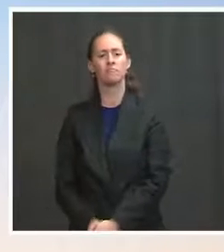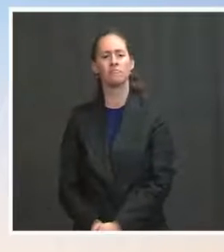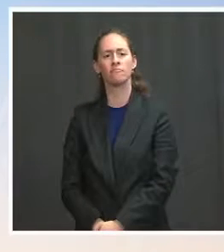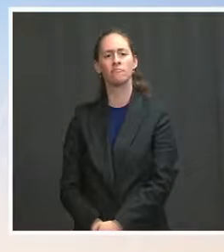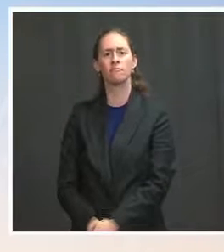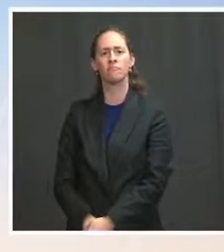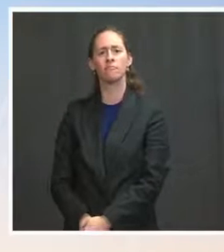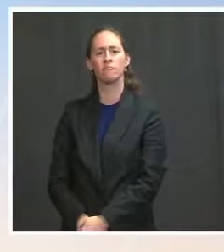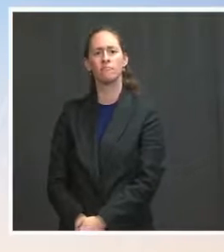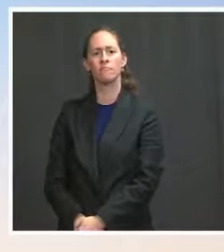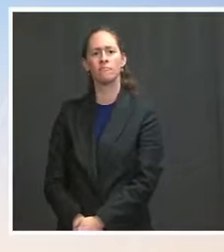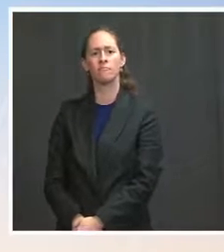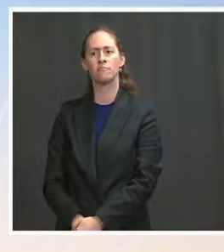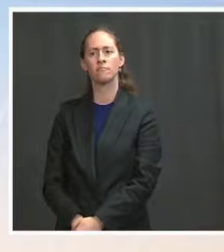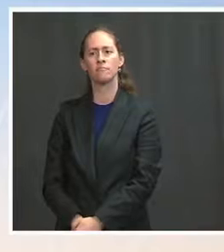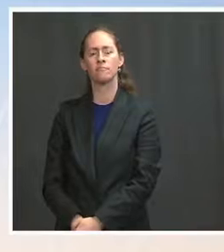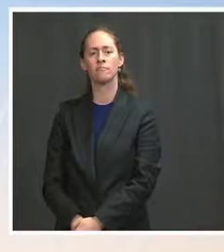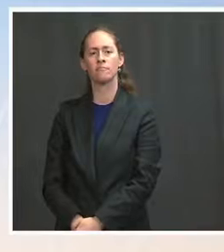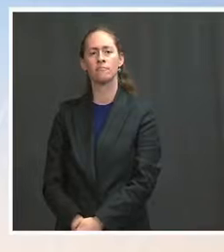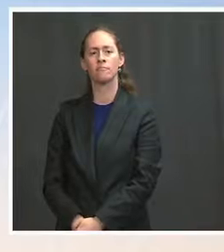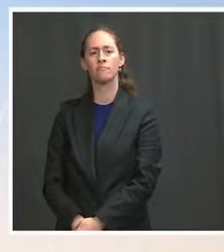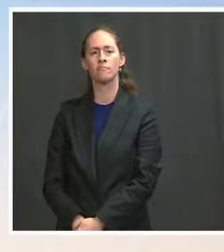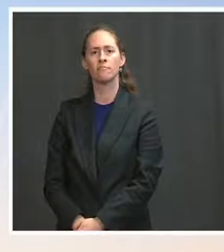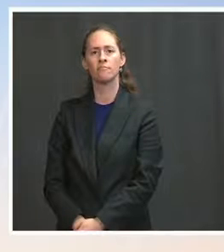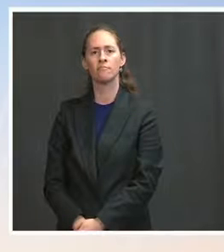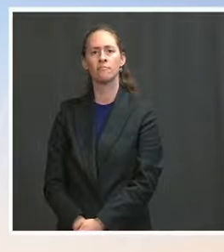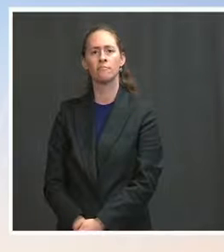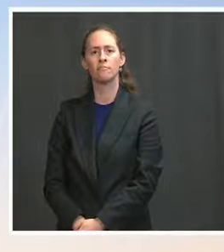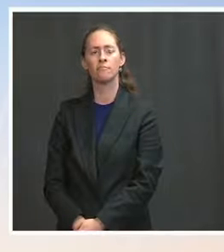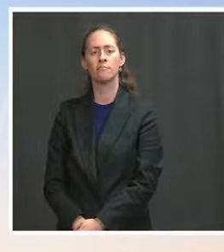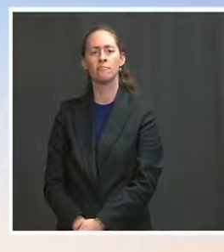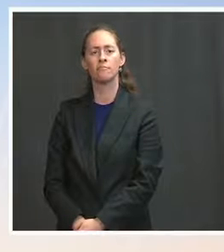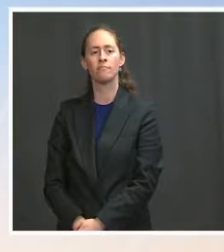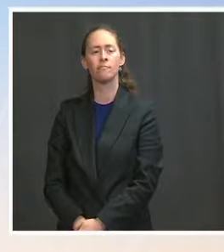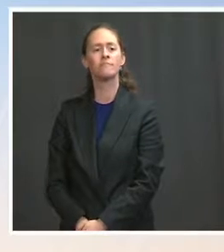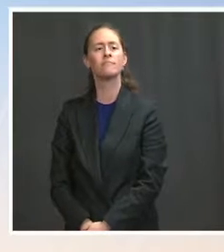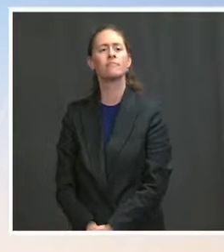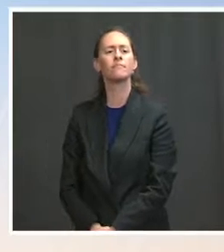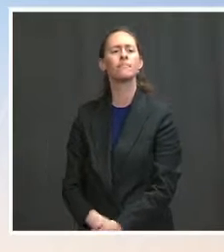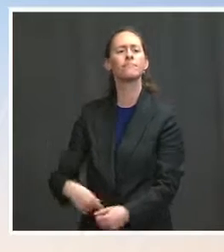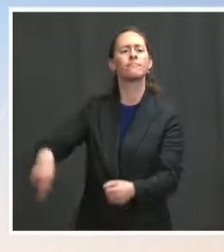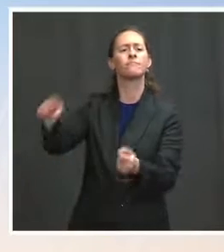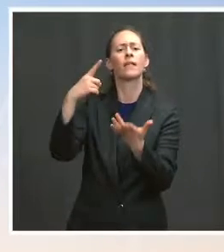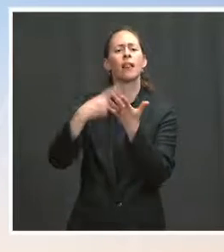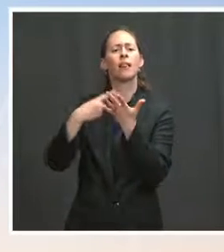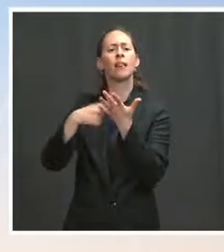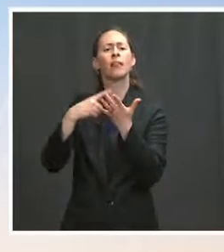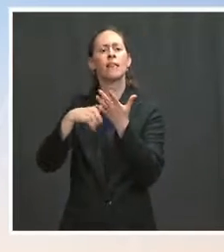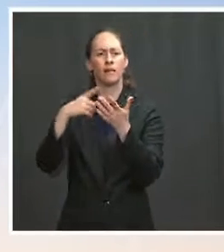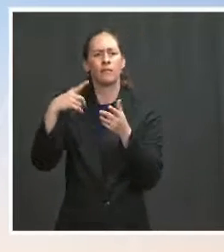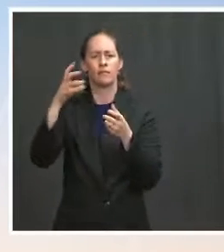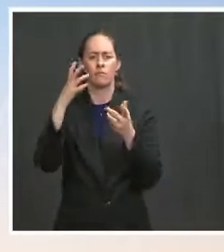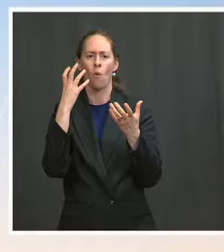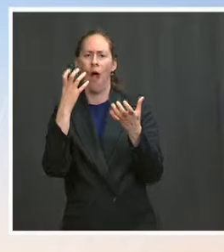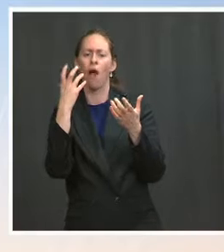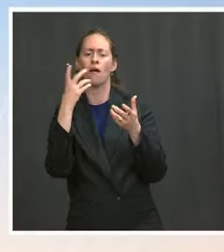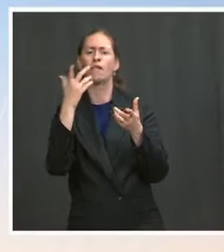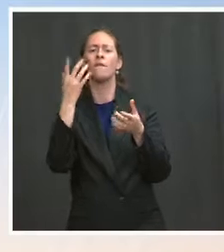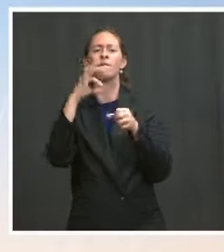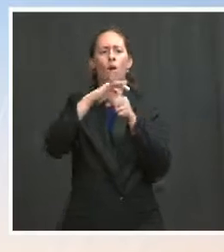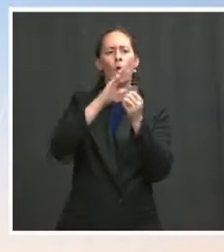Jen, Let me go to her first, and then I'll go to you. Thanks, Jen. When you talk about engaging at the state level voting rights, Yeah. what does that look